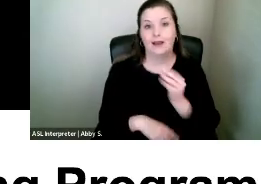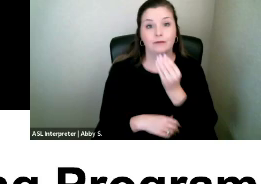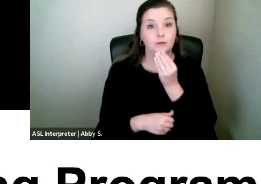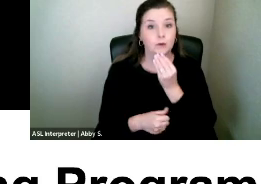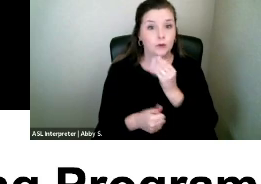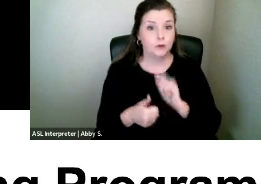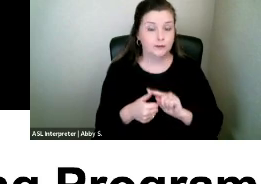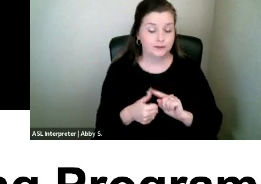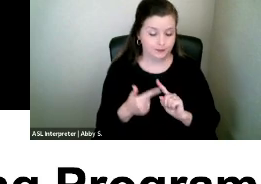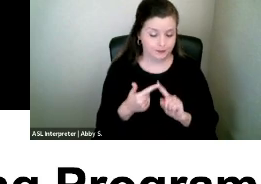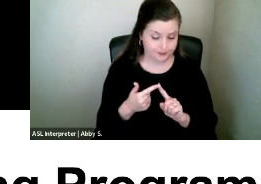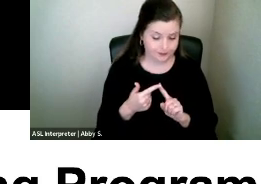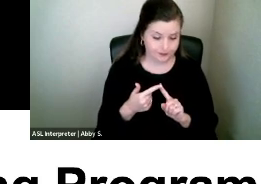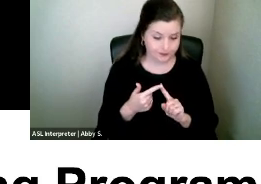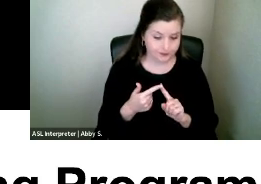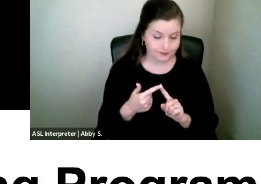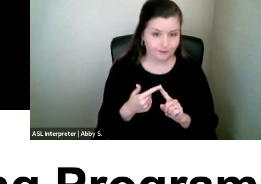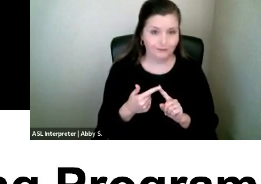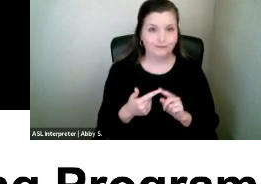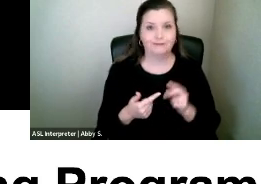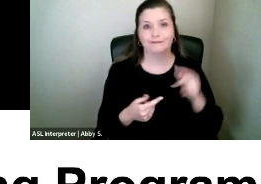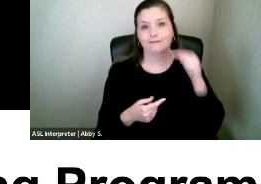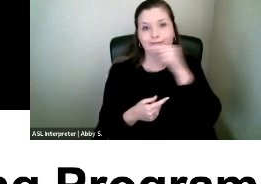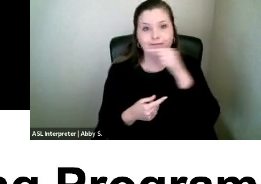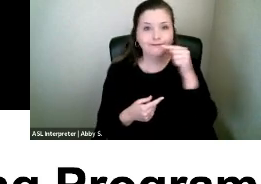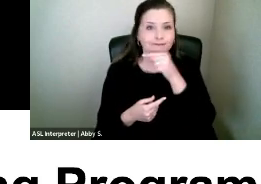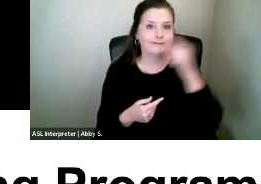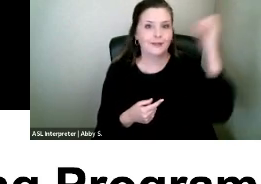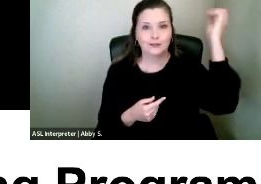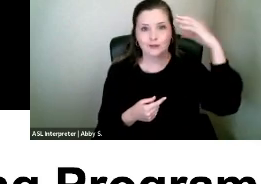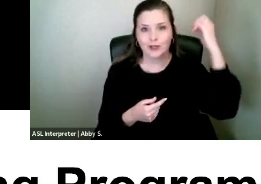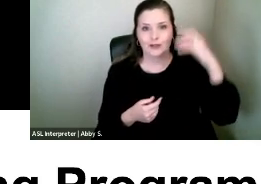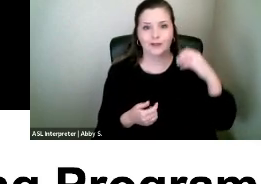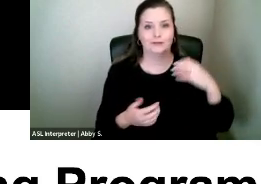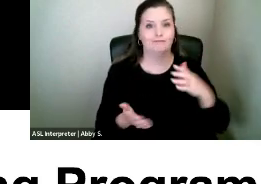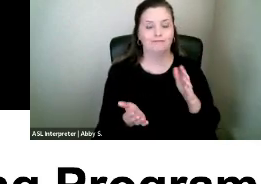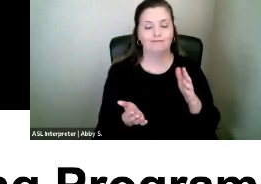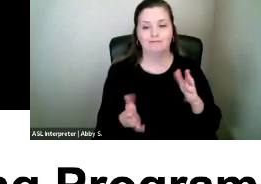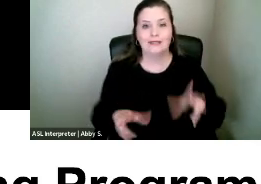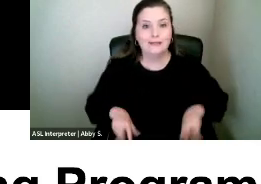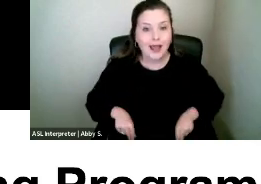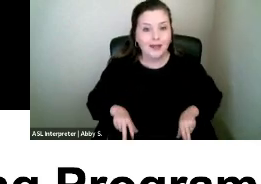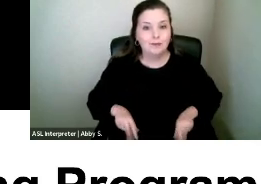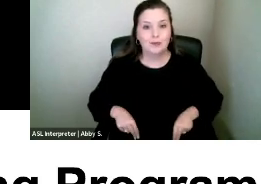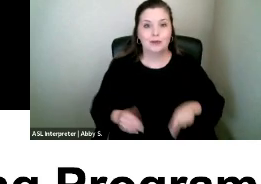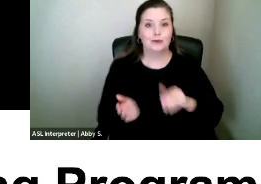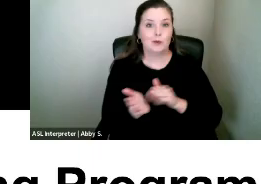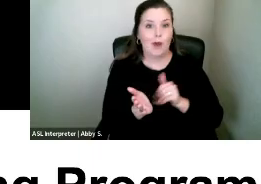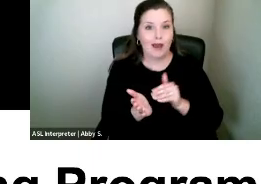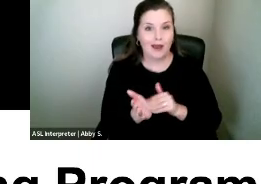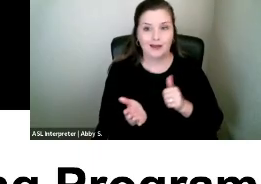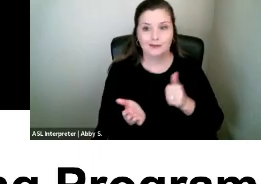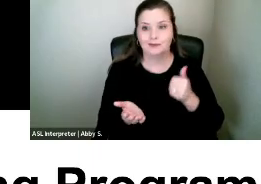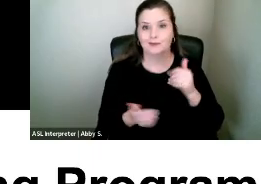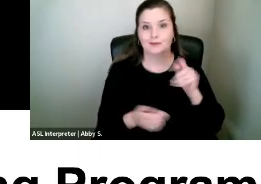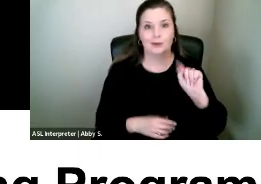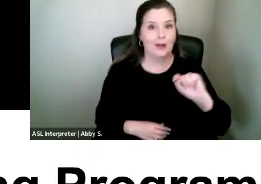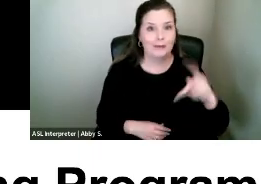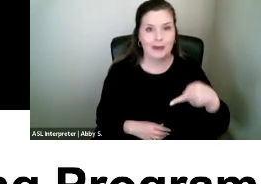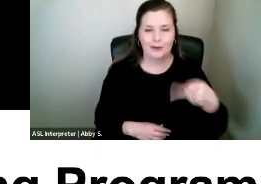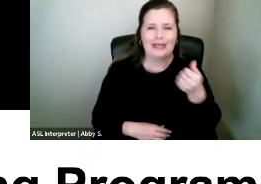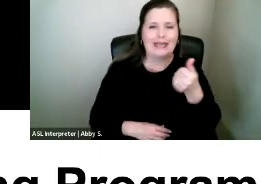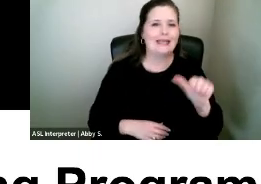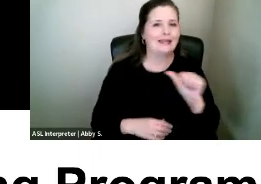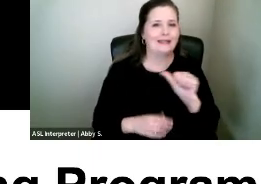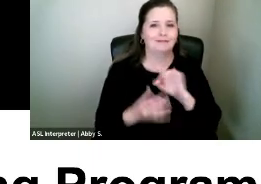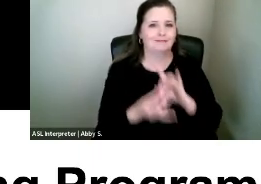food, hygiene products like diapers, wipes, toilet paper, just